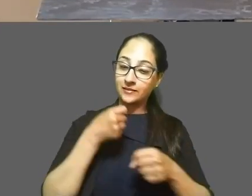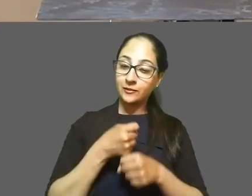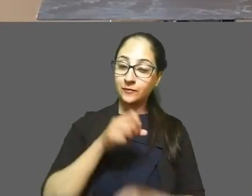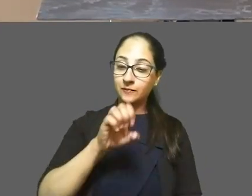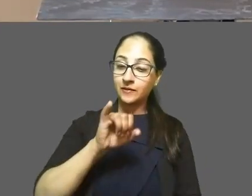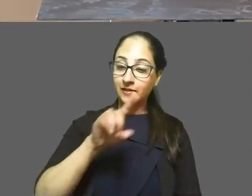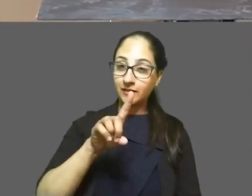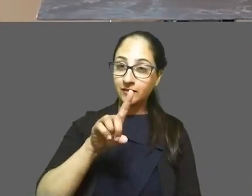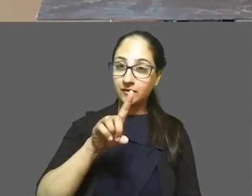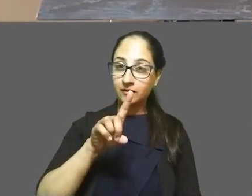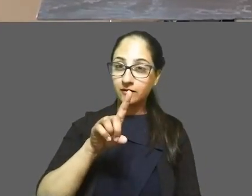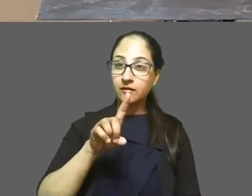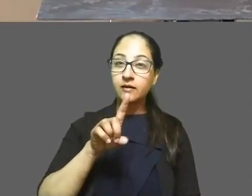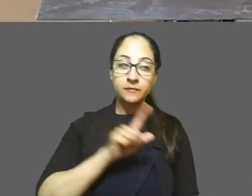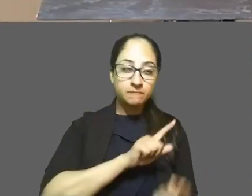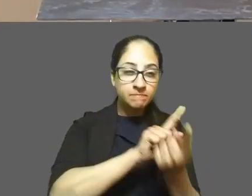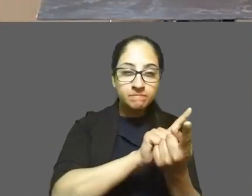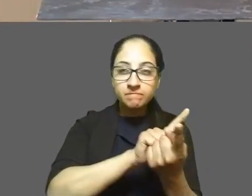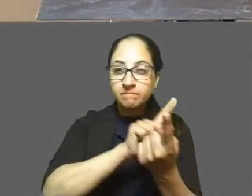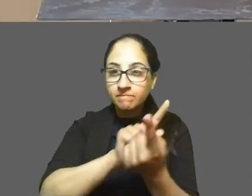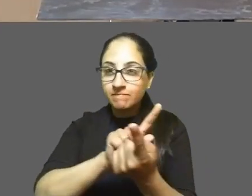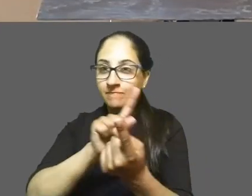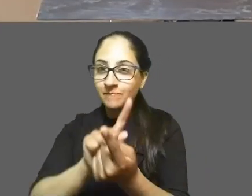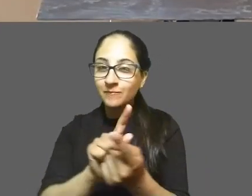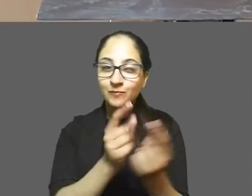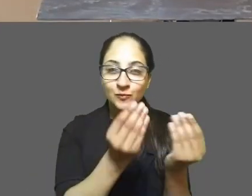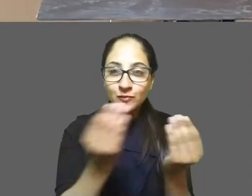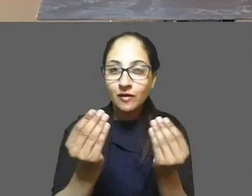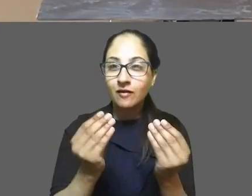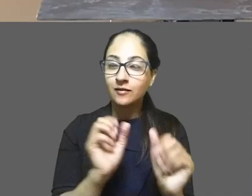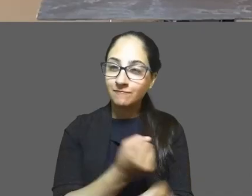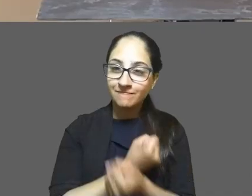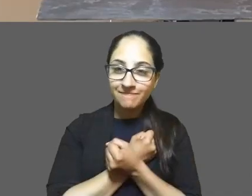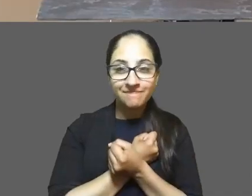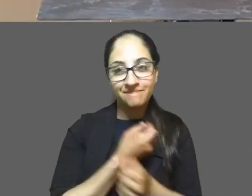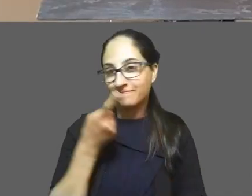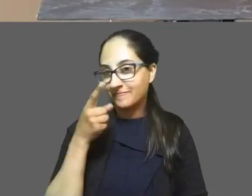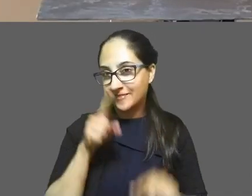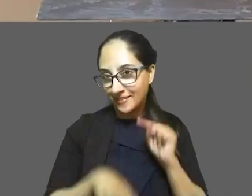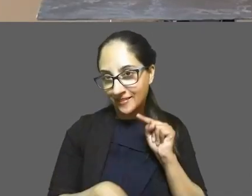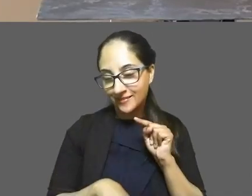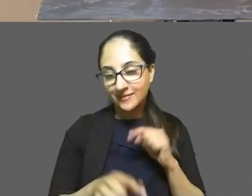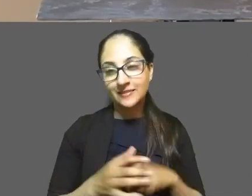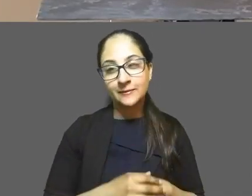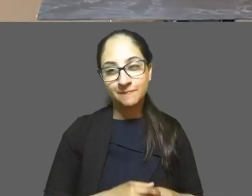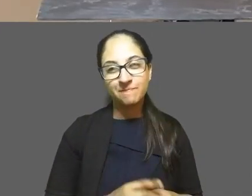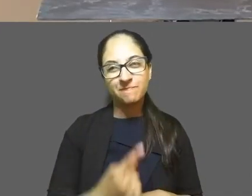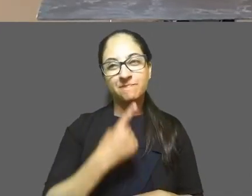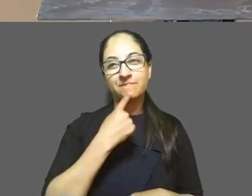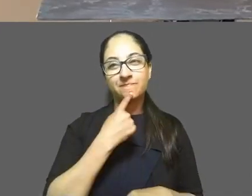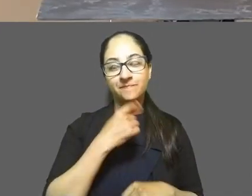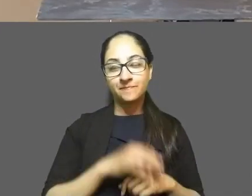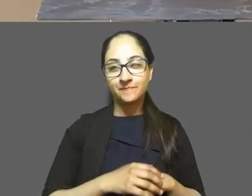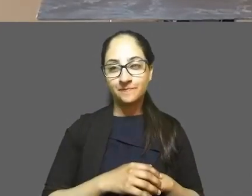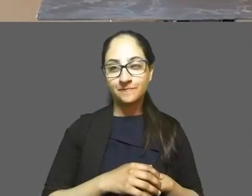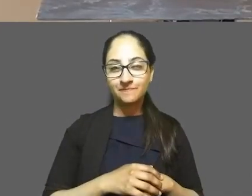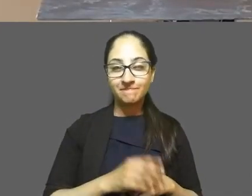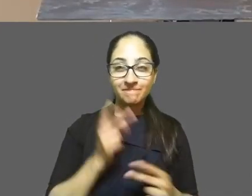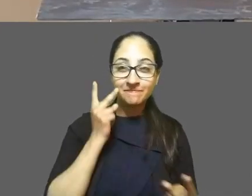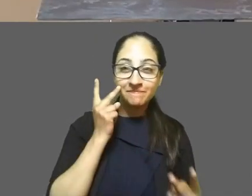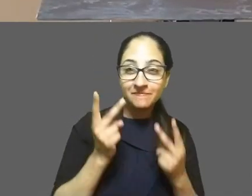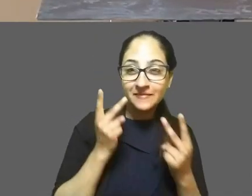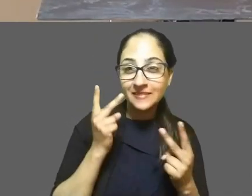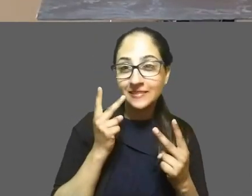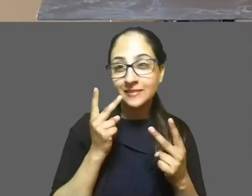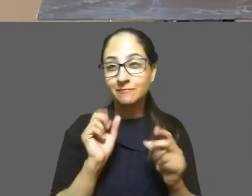individually and offer Mubaraki physically as we would have liked, and though we may not be able to see you